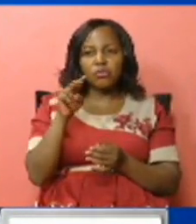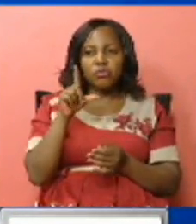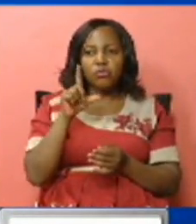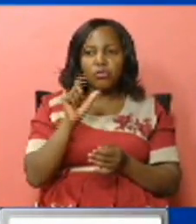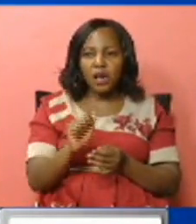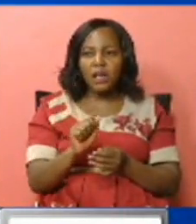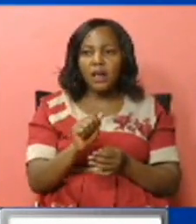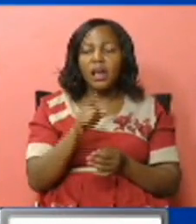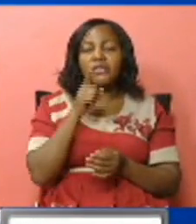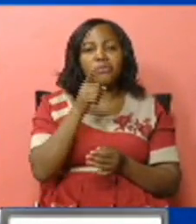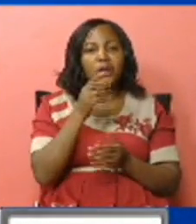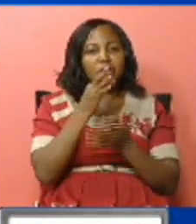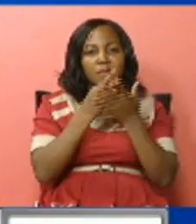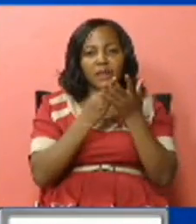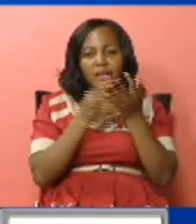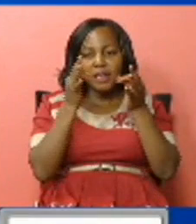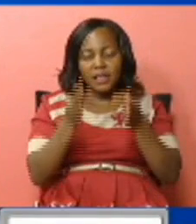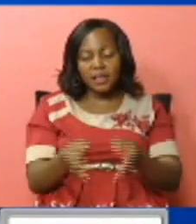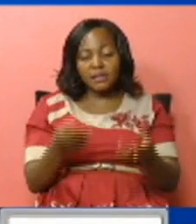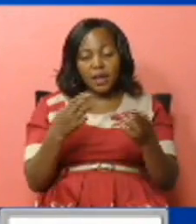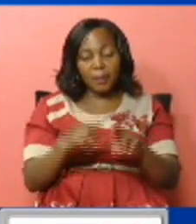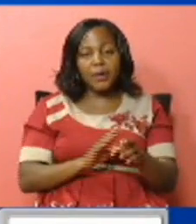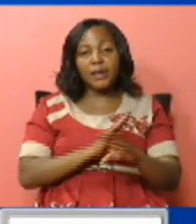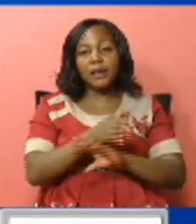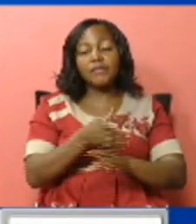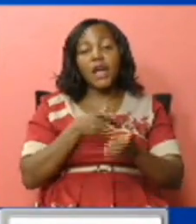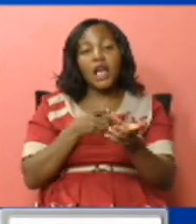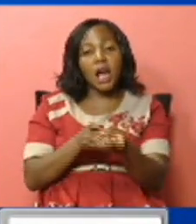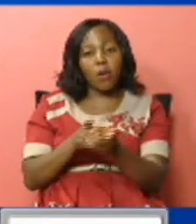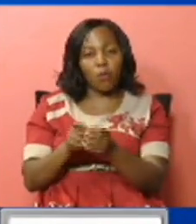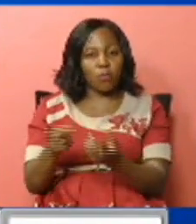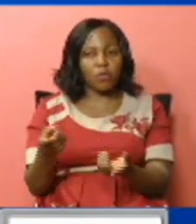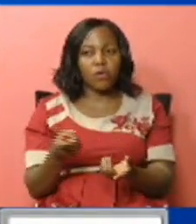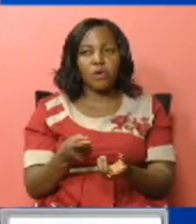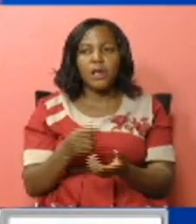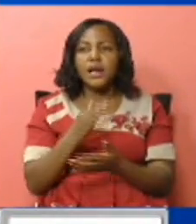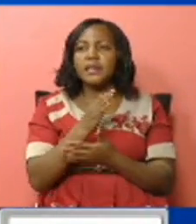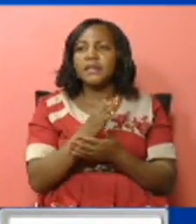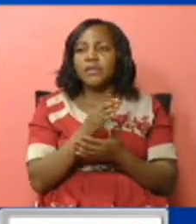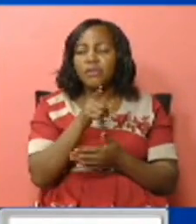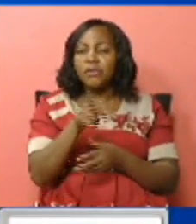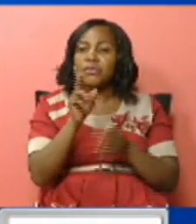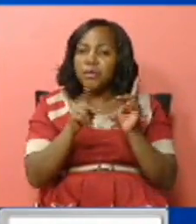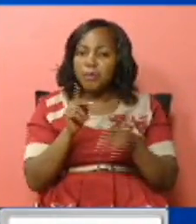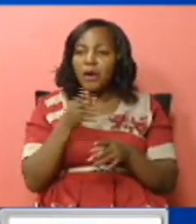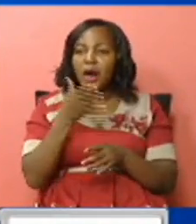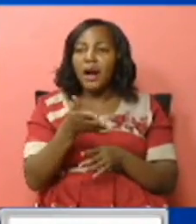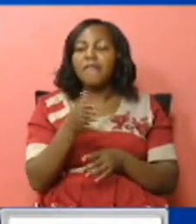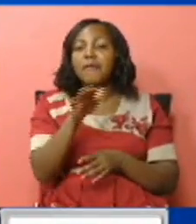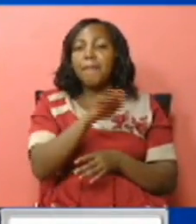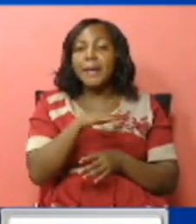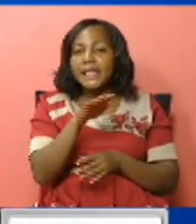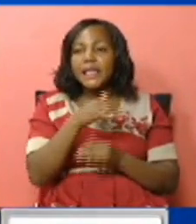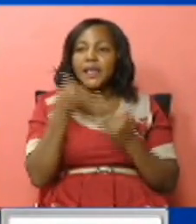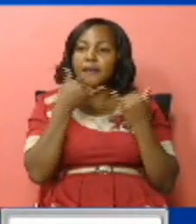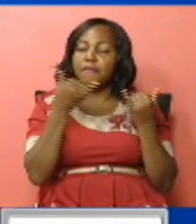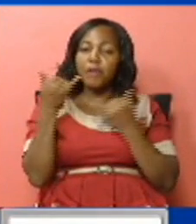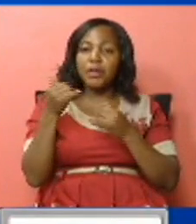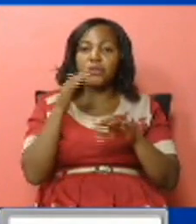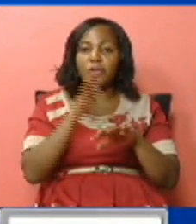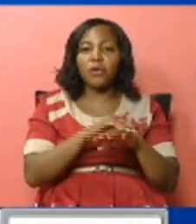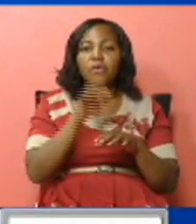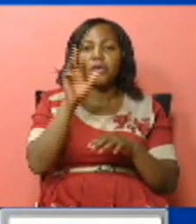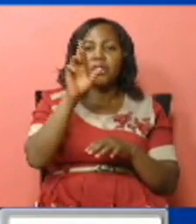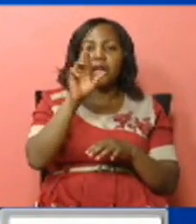the spillovers after the war. And up to now, some of the people lack basic information on